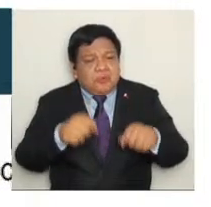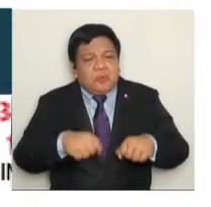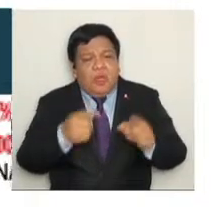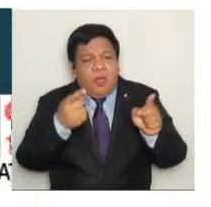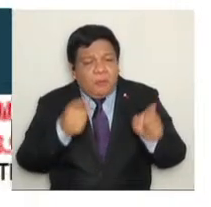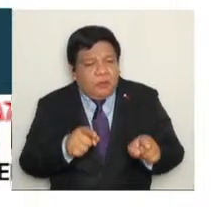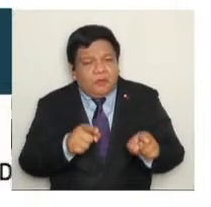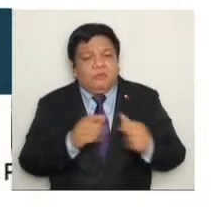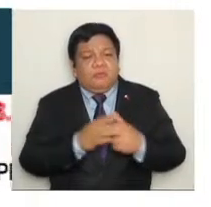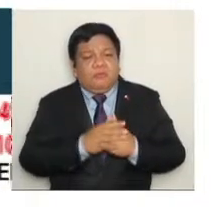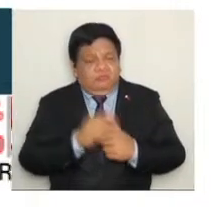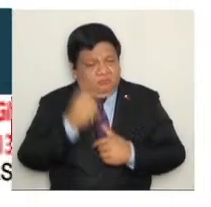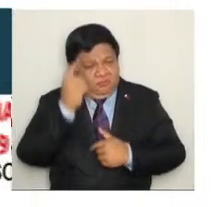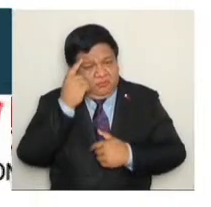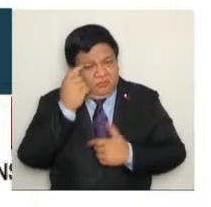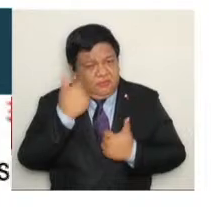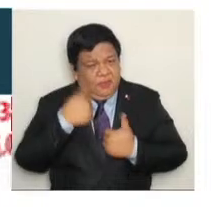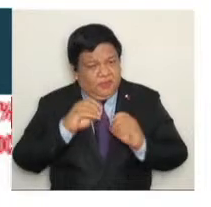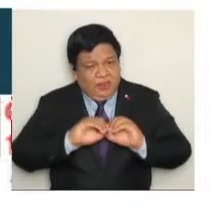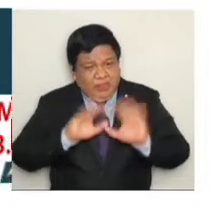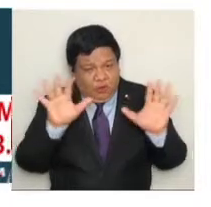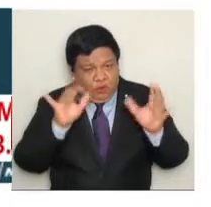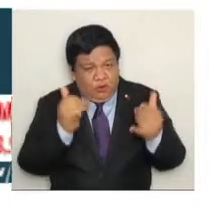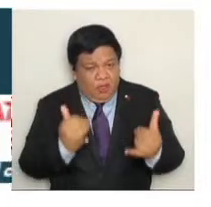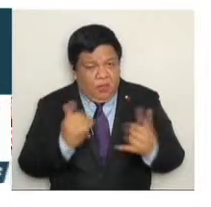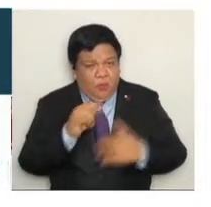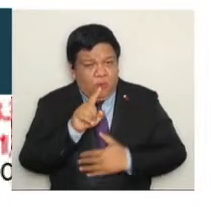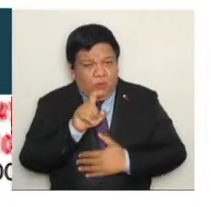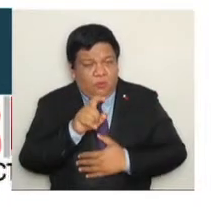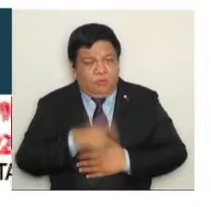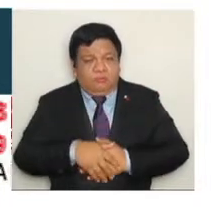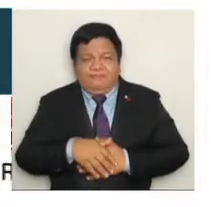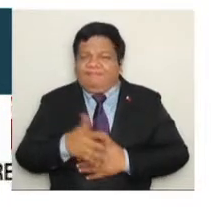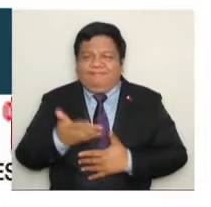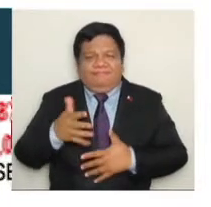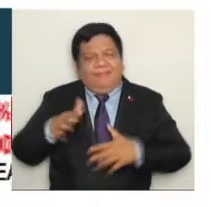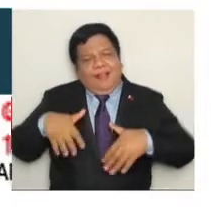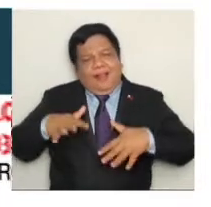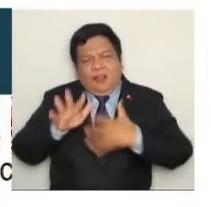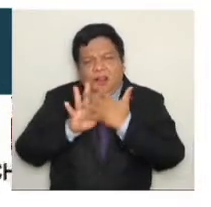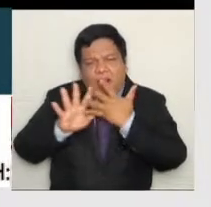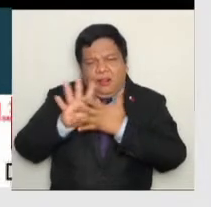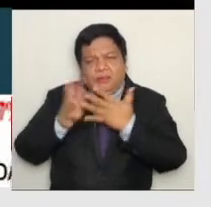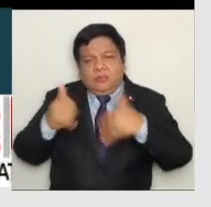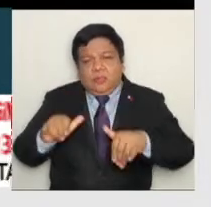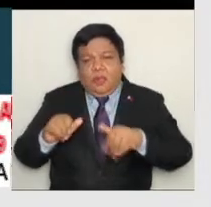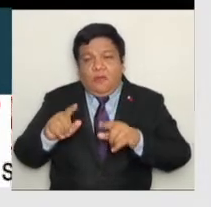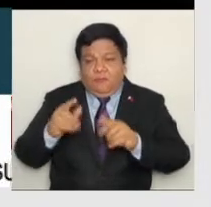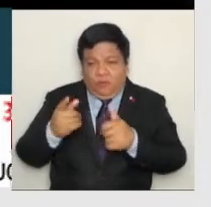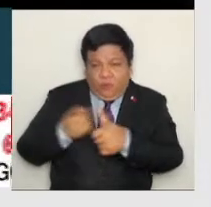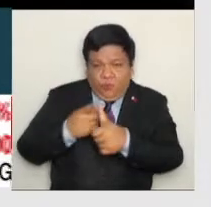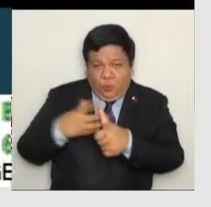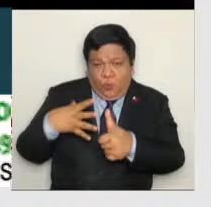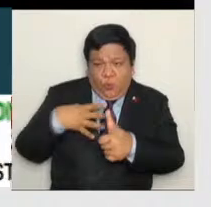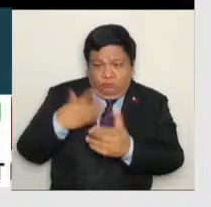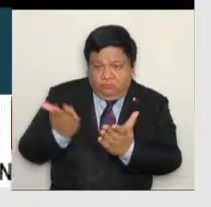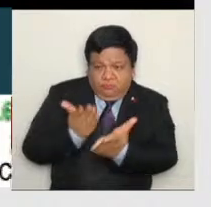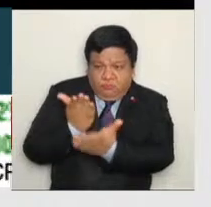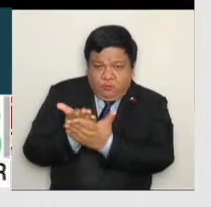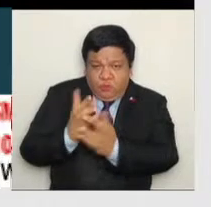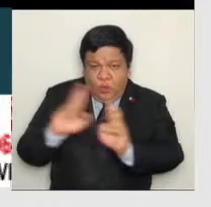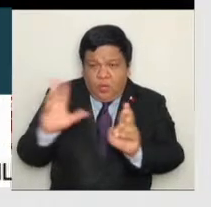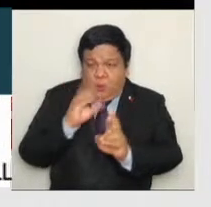Are things any clearer for you now? Not really, because until the certificates of candidacy are filed, we don't know